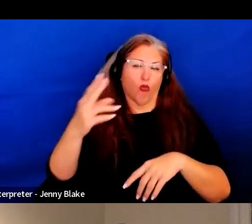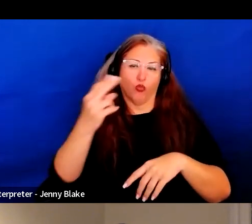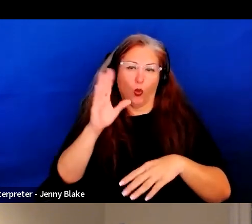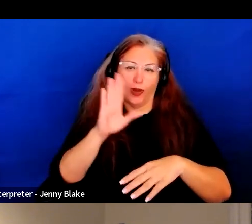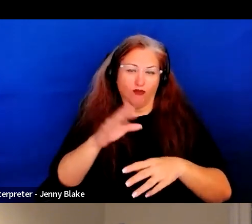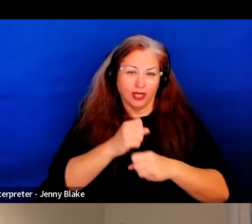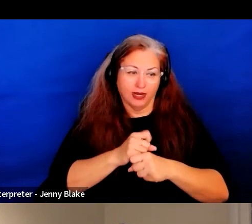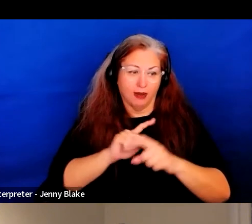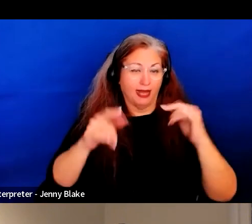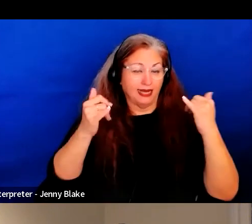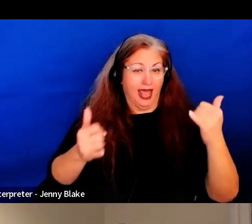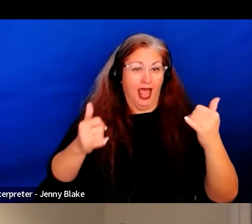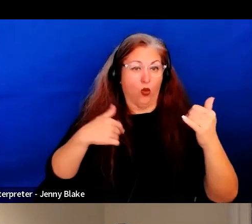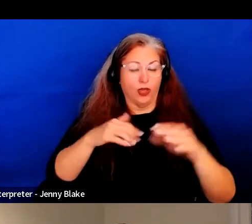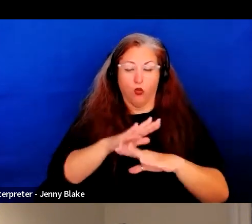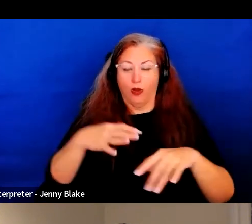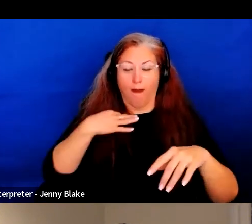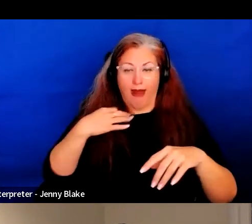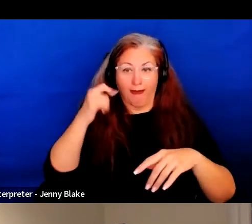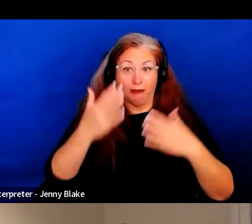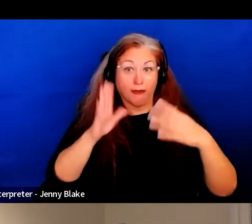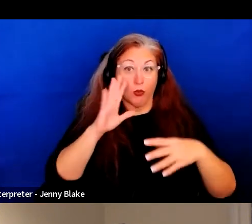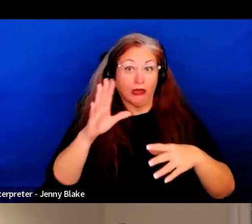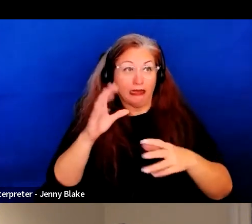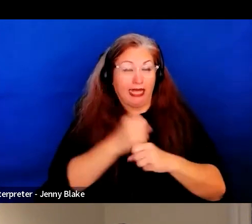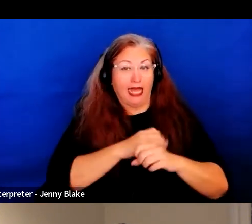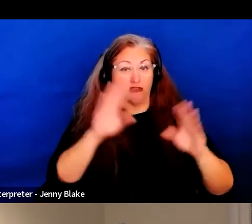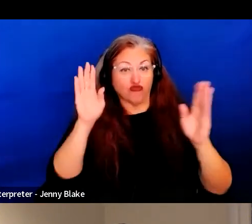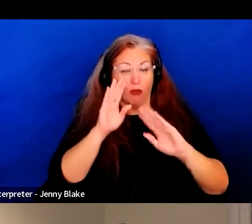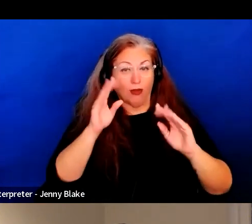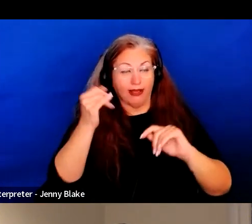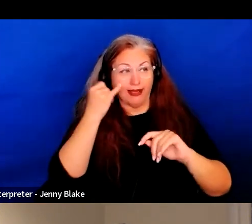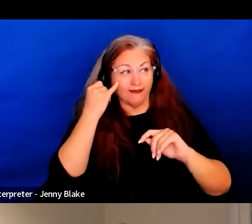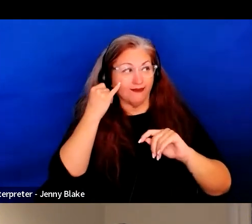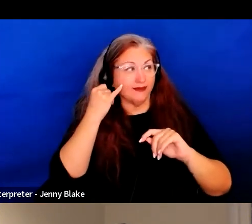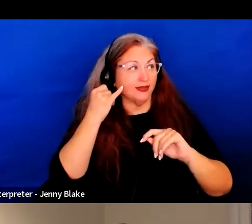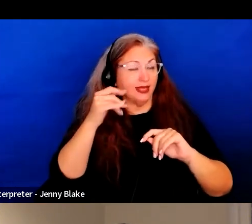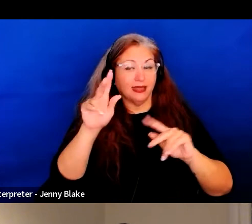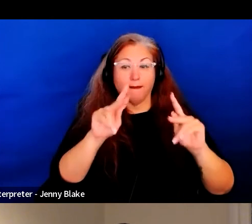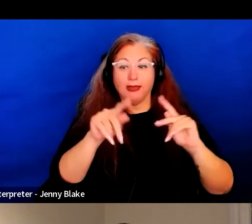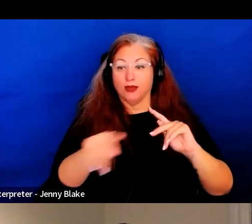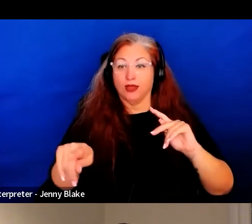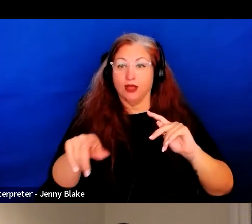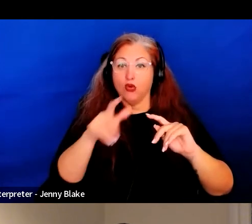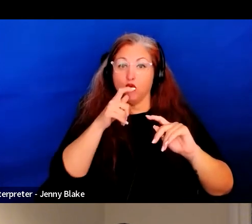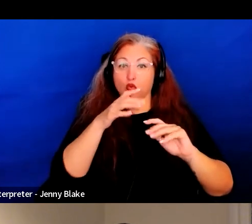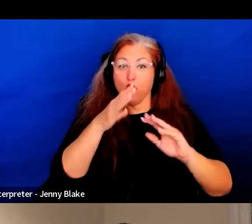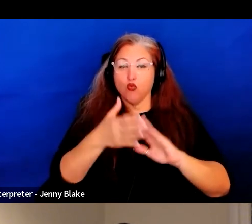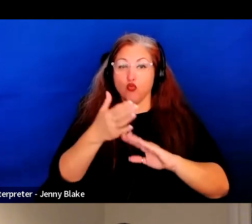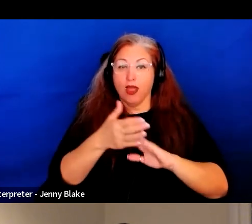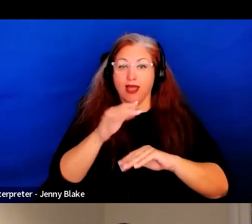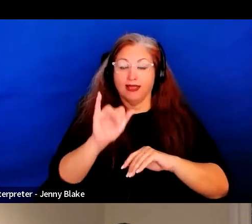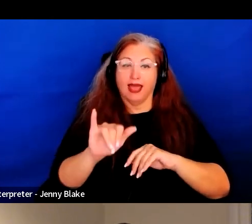a point where we don't apply because we might actually get into trouble if the the people who run the public sort